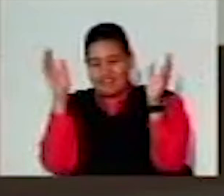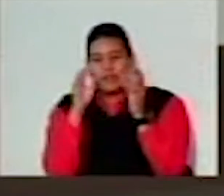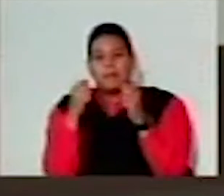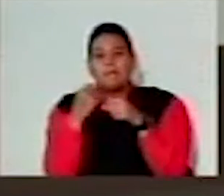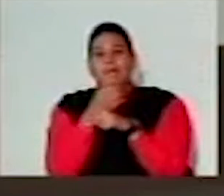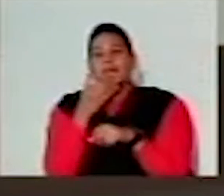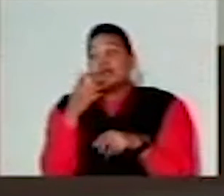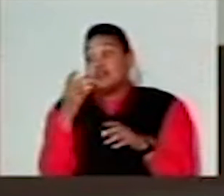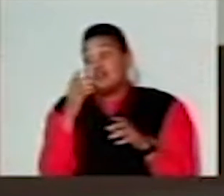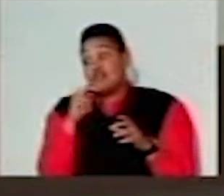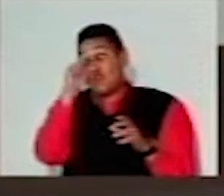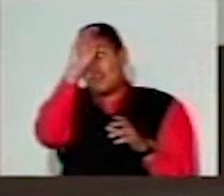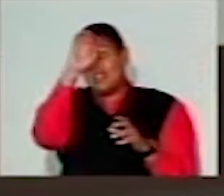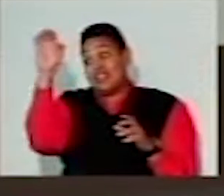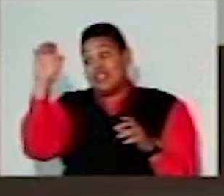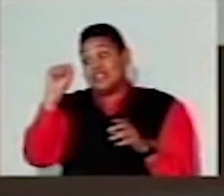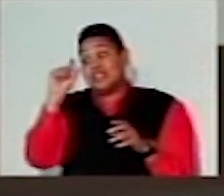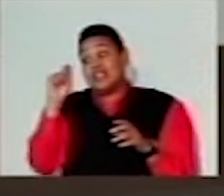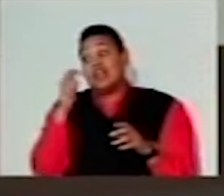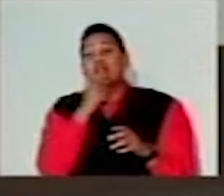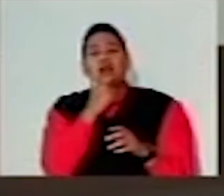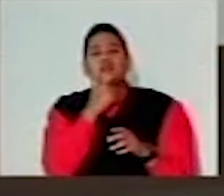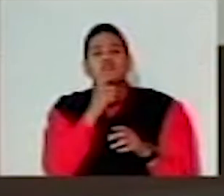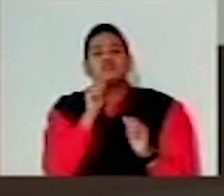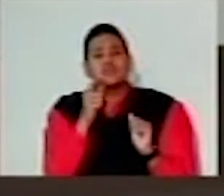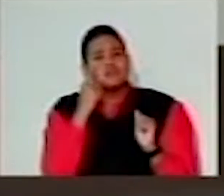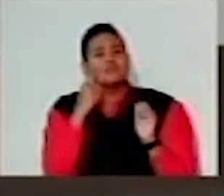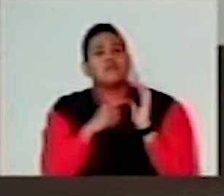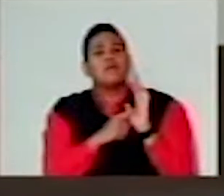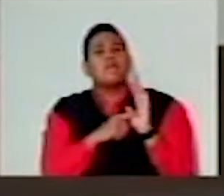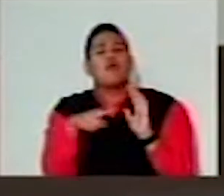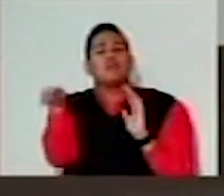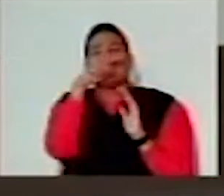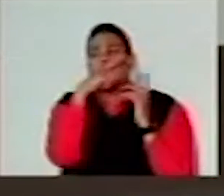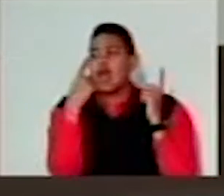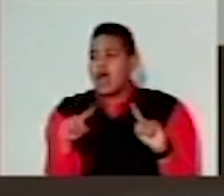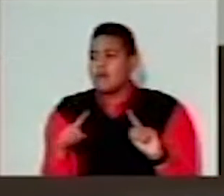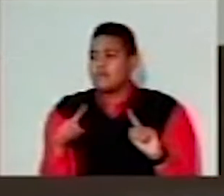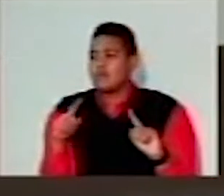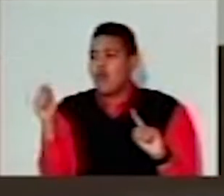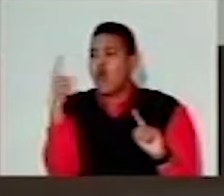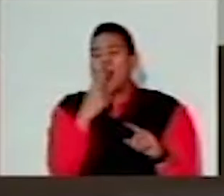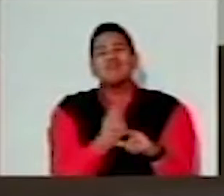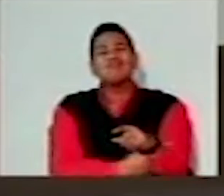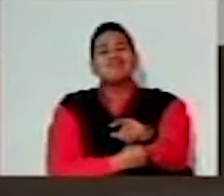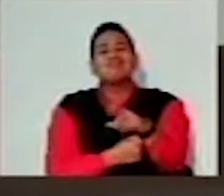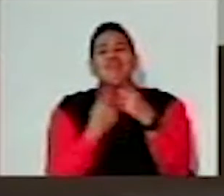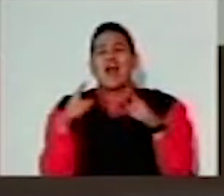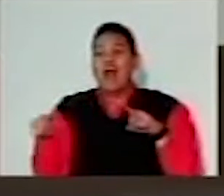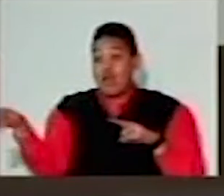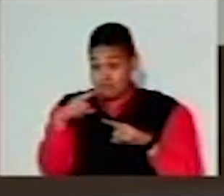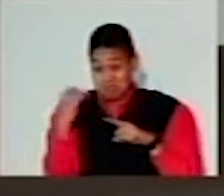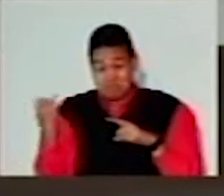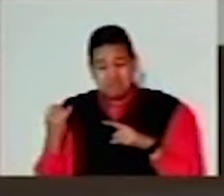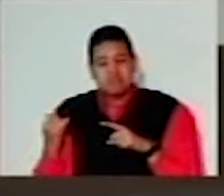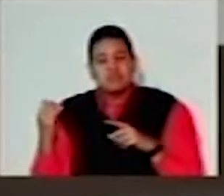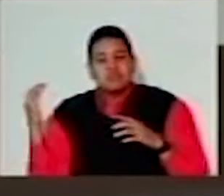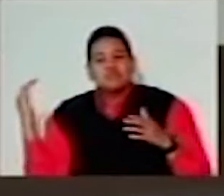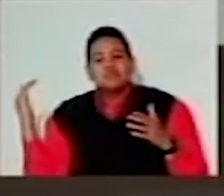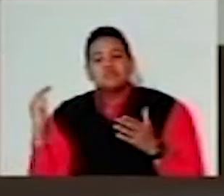a good model to start with, because in all those pockets of garrison, we encourage